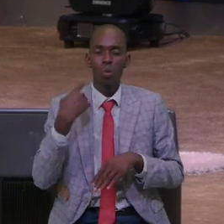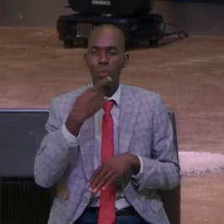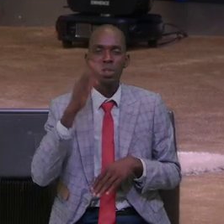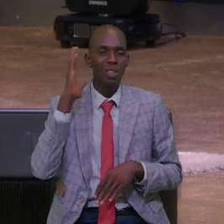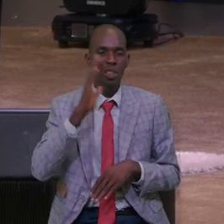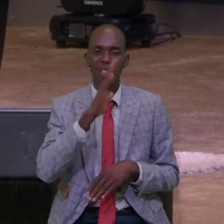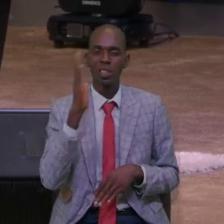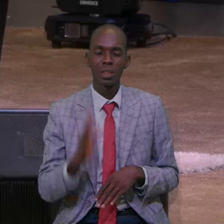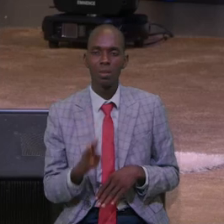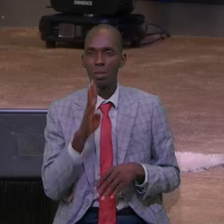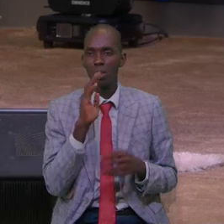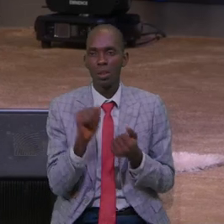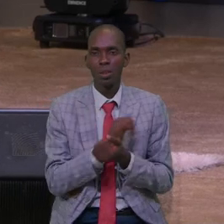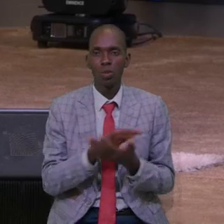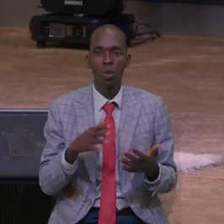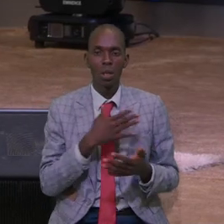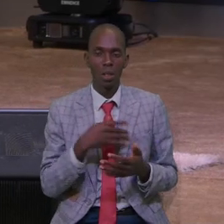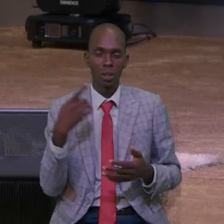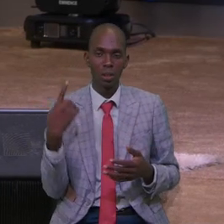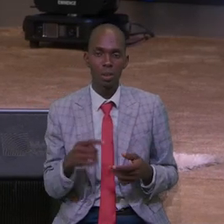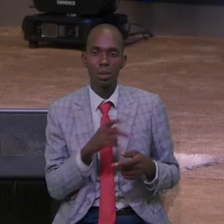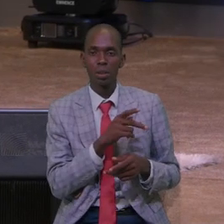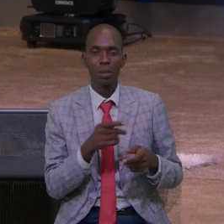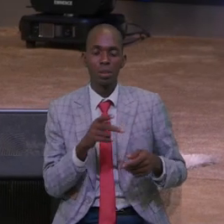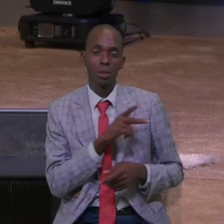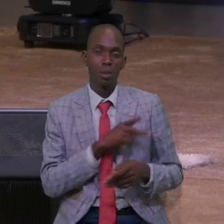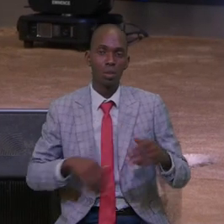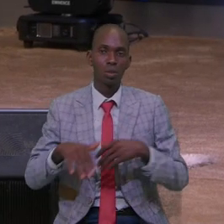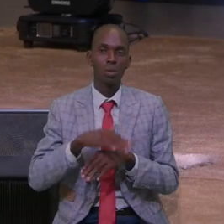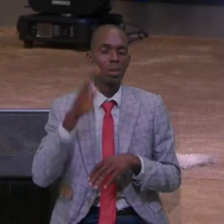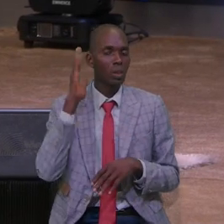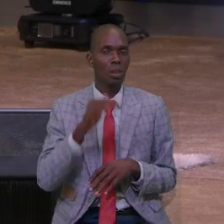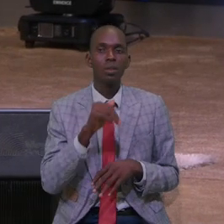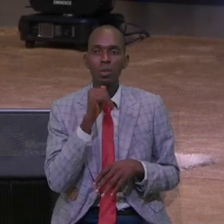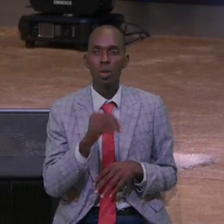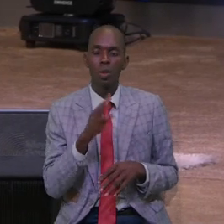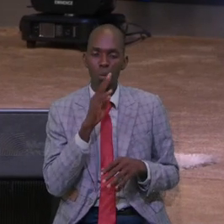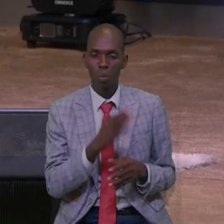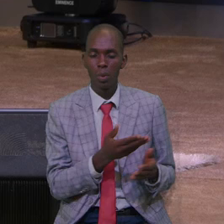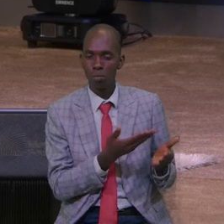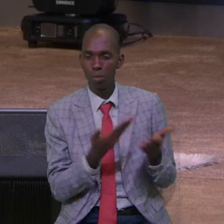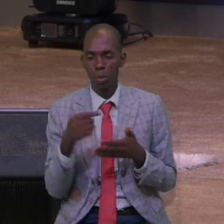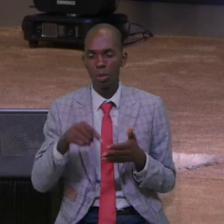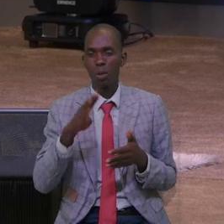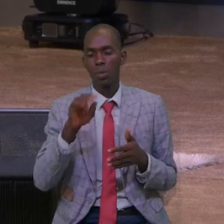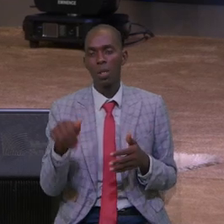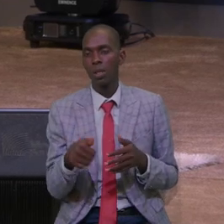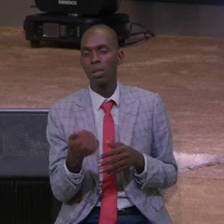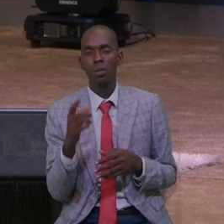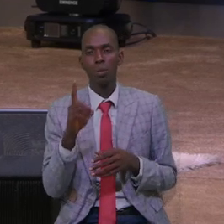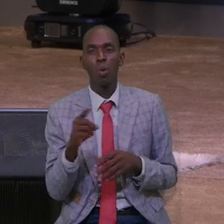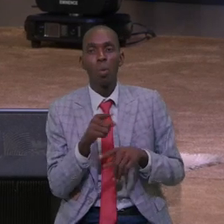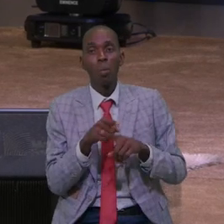the kingdom shall not be left to other people, but it shall break in pieces